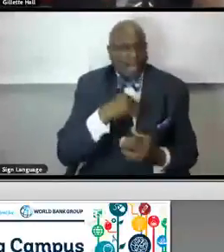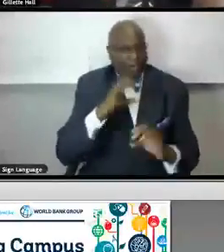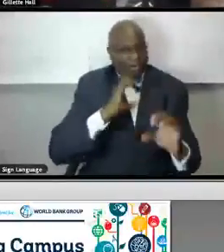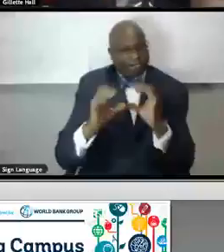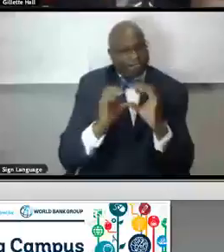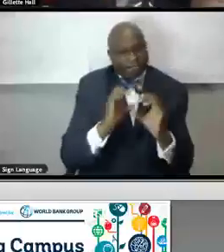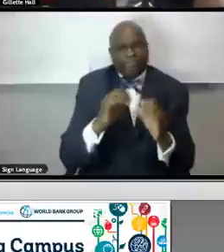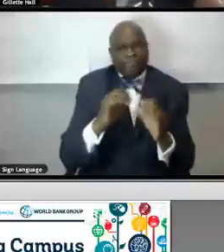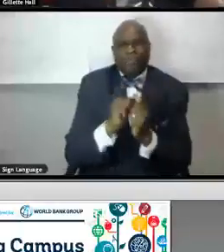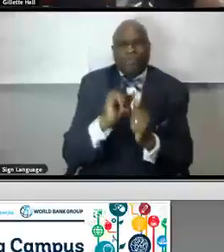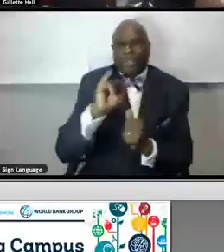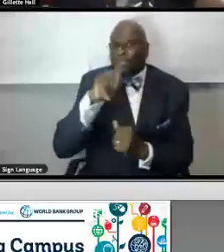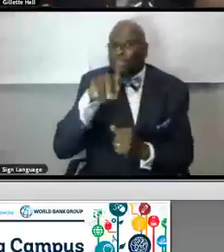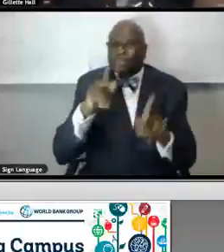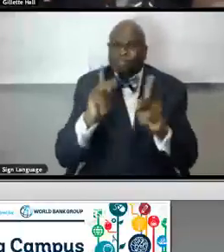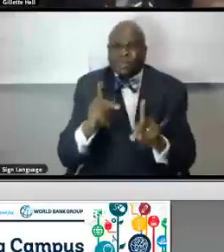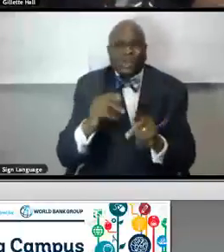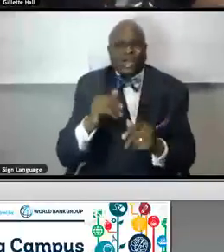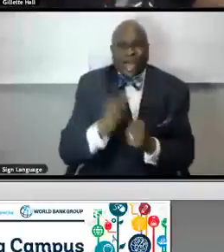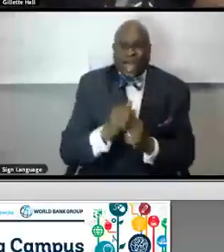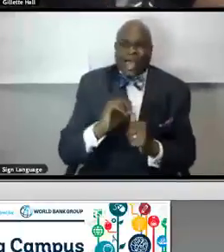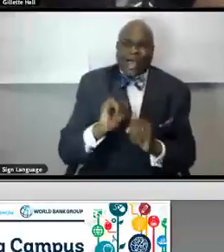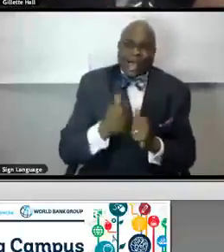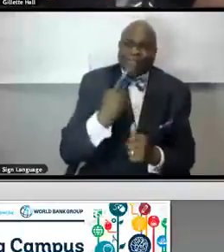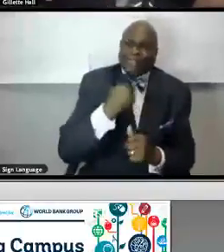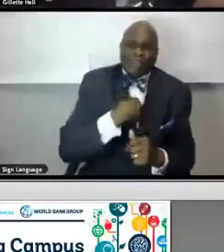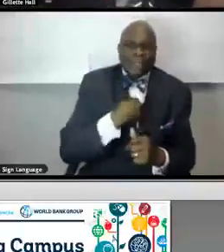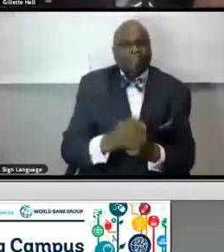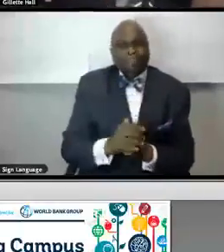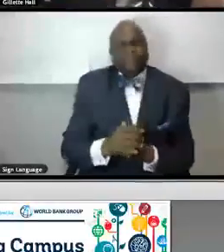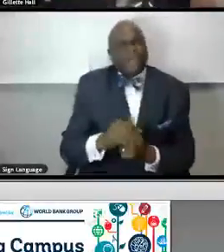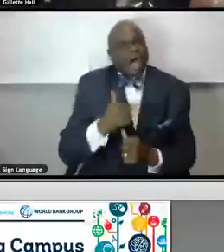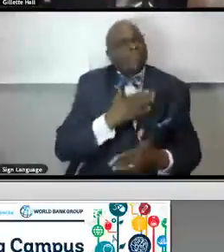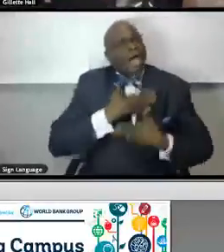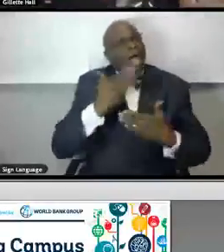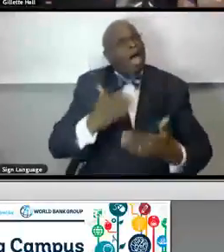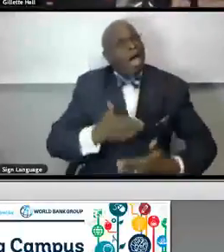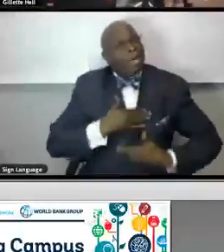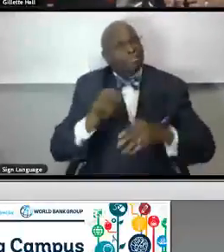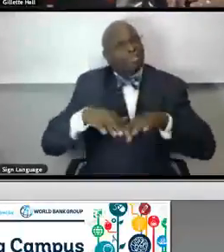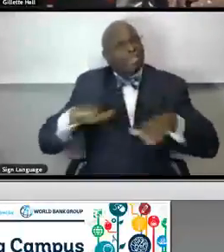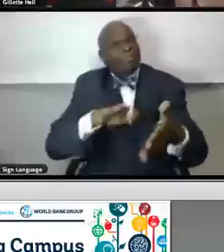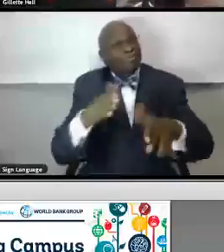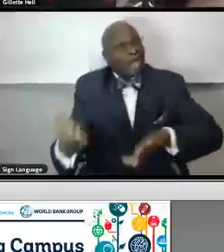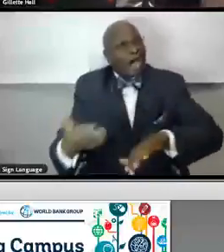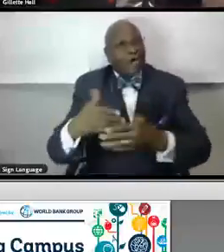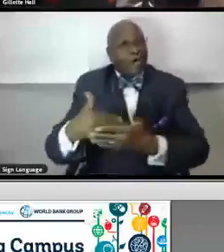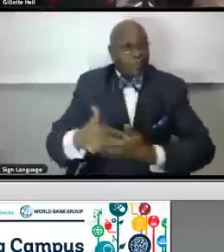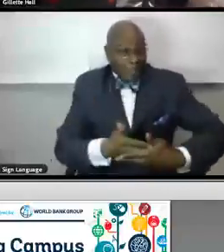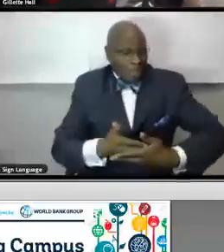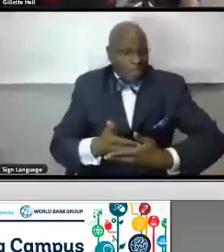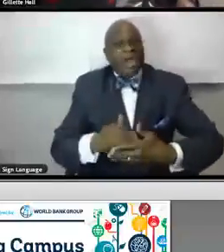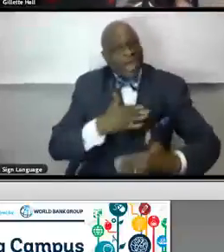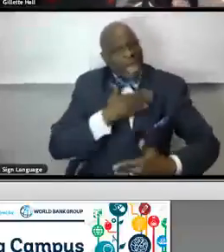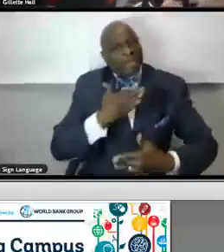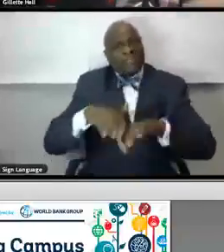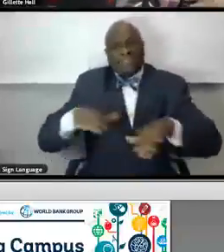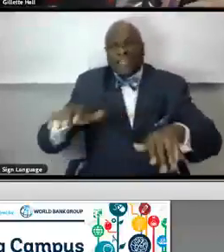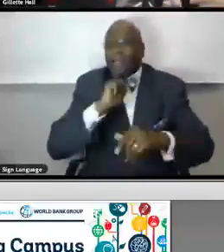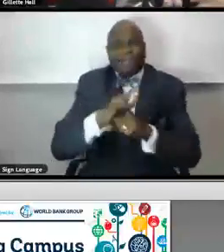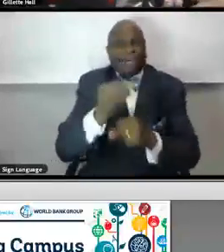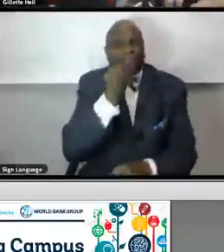conversation with an Indigenous person and have them tell me that they're happy to have their child die or they're happy to have their child not have